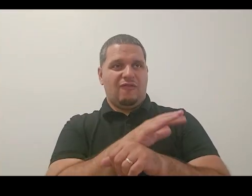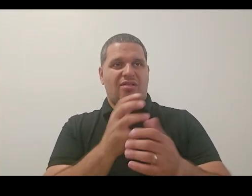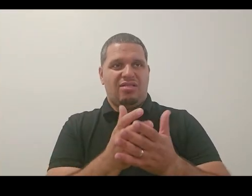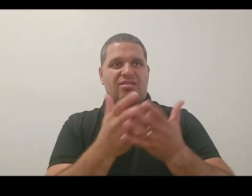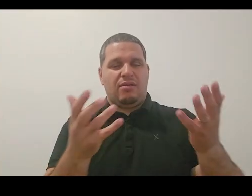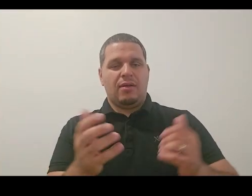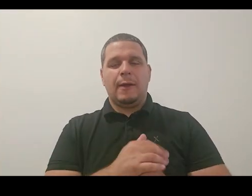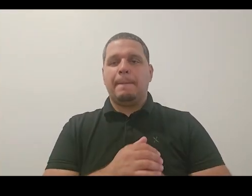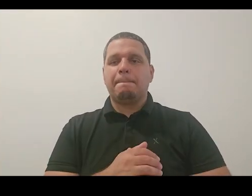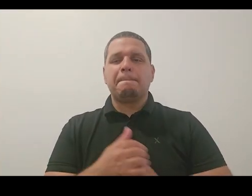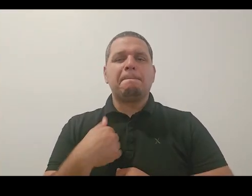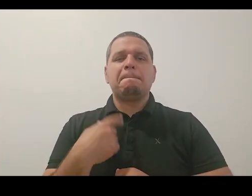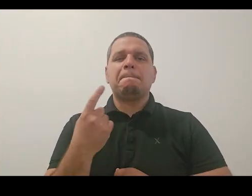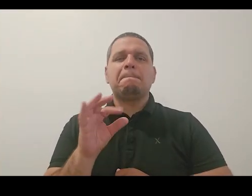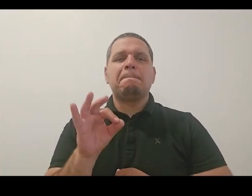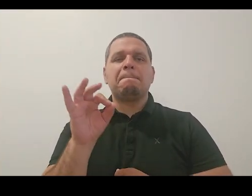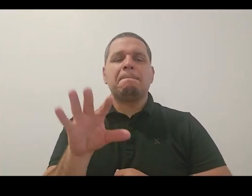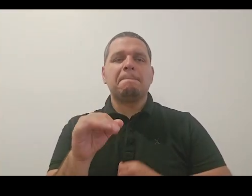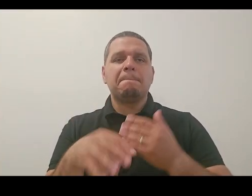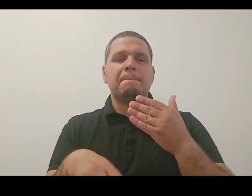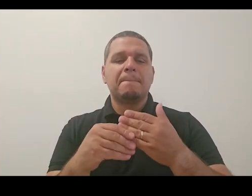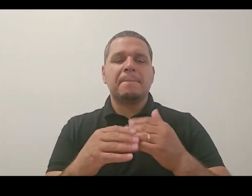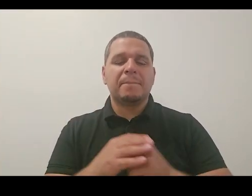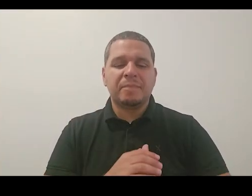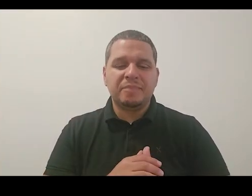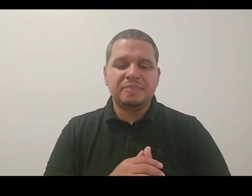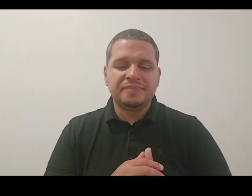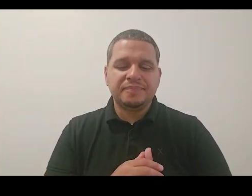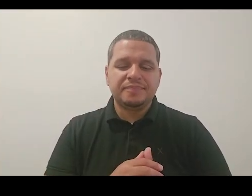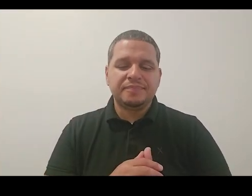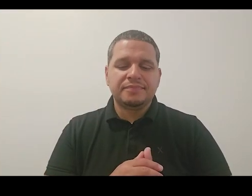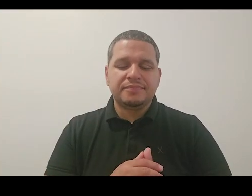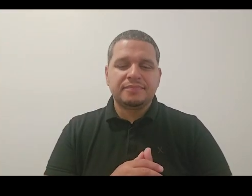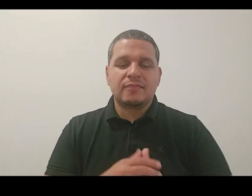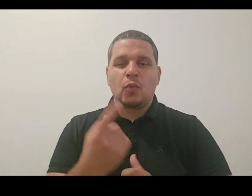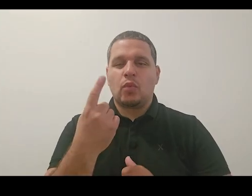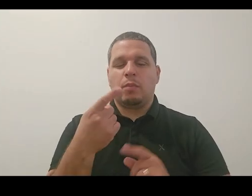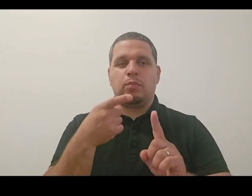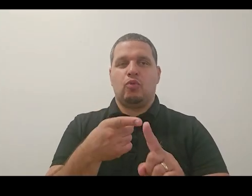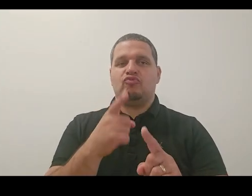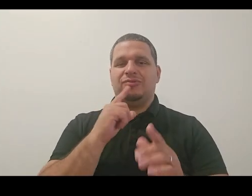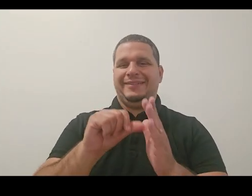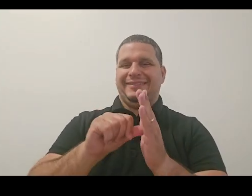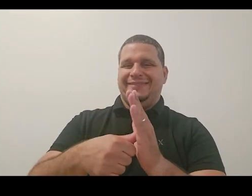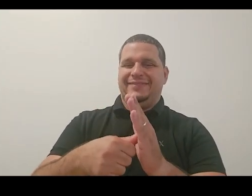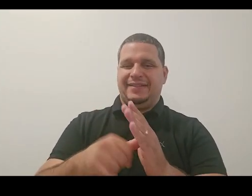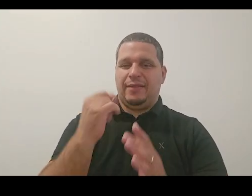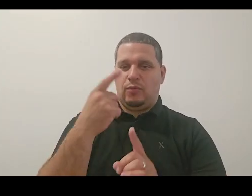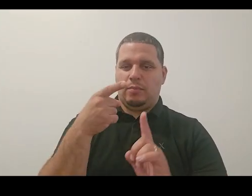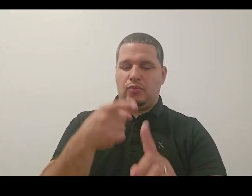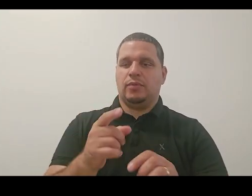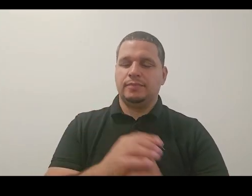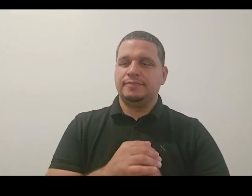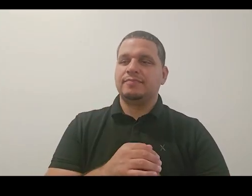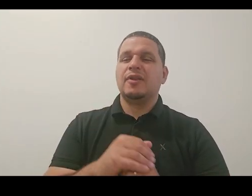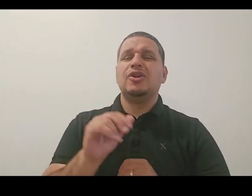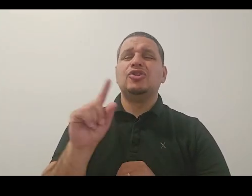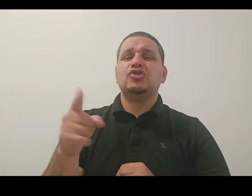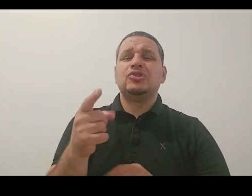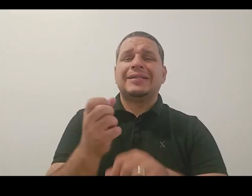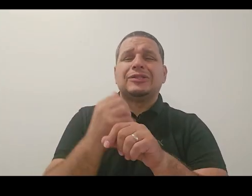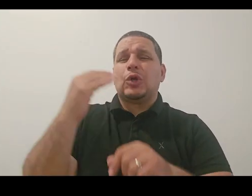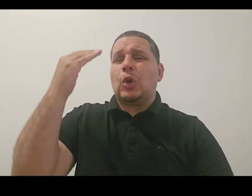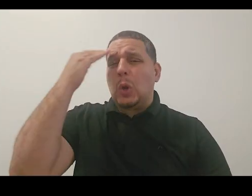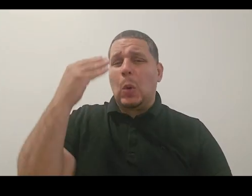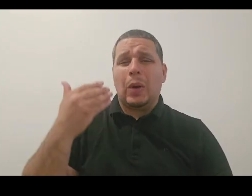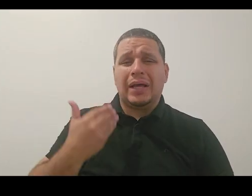really covered a lot of ground, and I would just like to say just one point and emphasize just one point, and